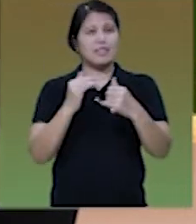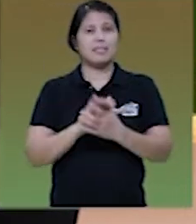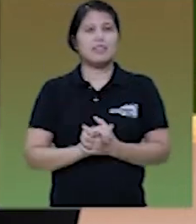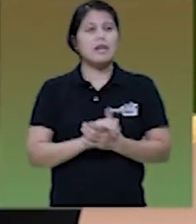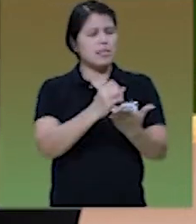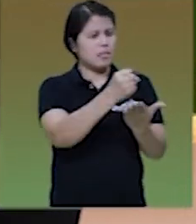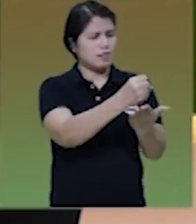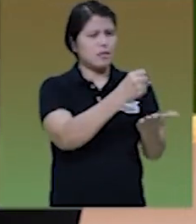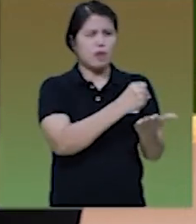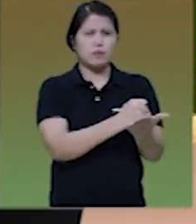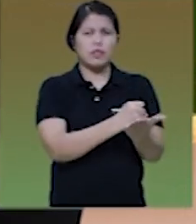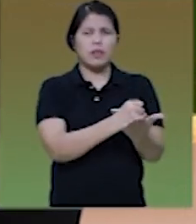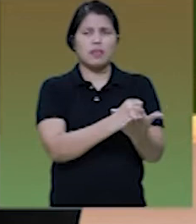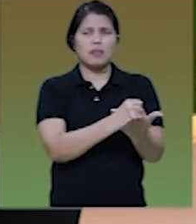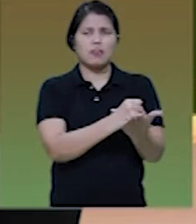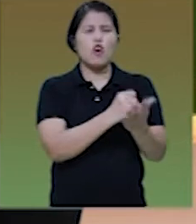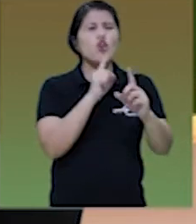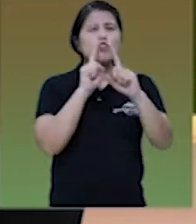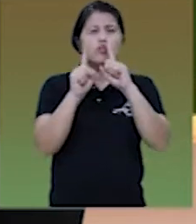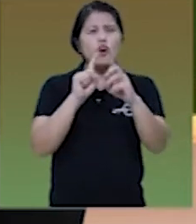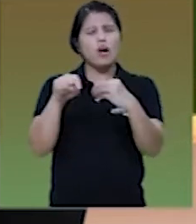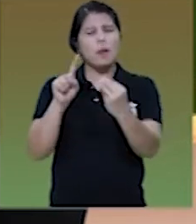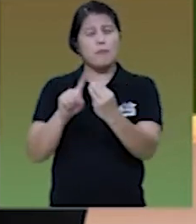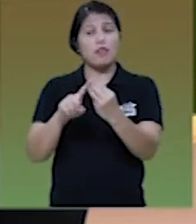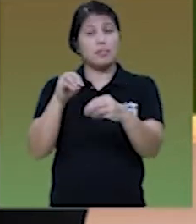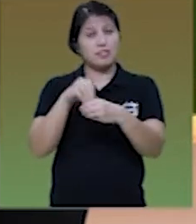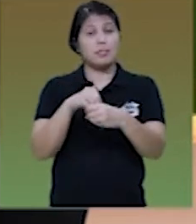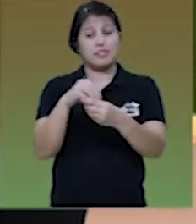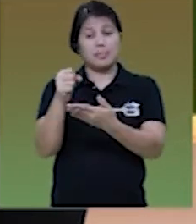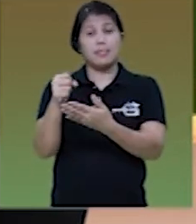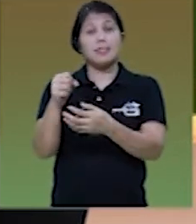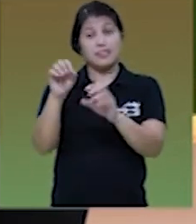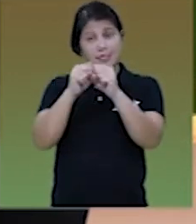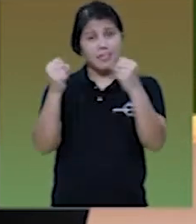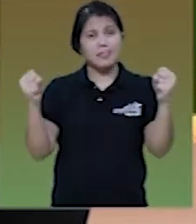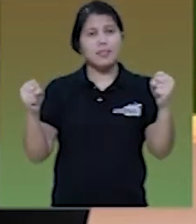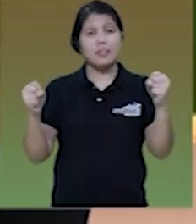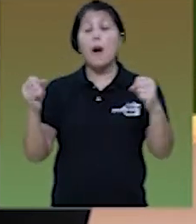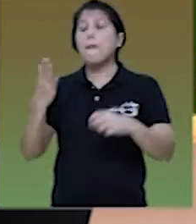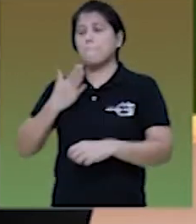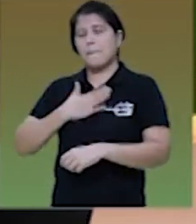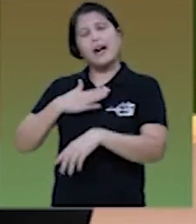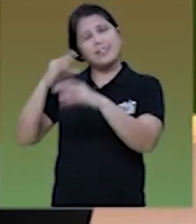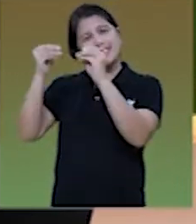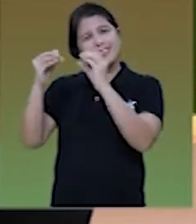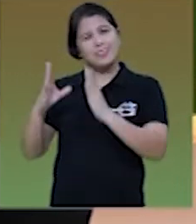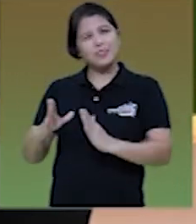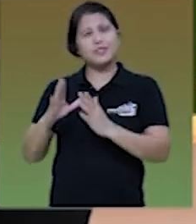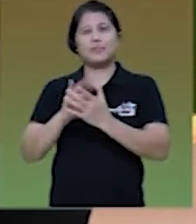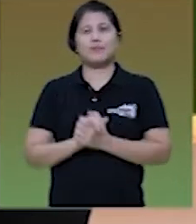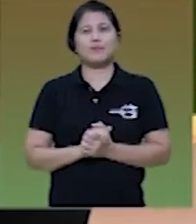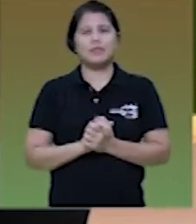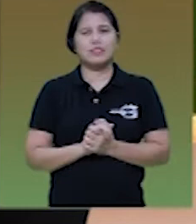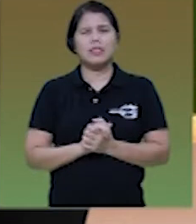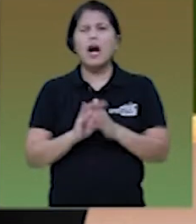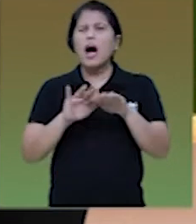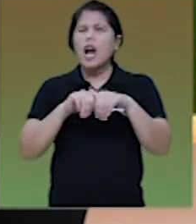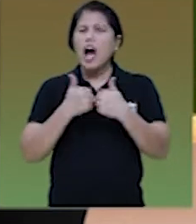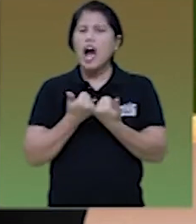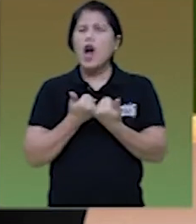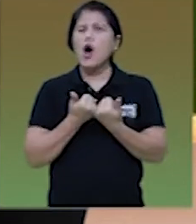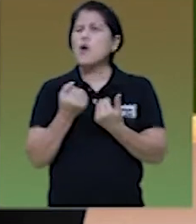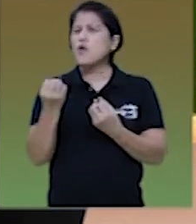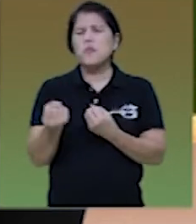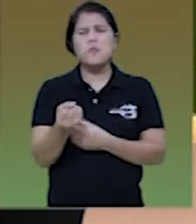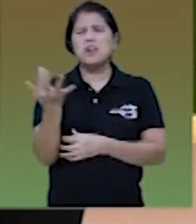The subject or the one being talked about in the sentence is my teacher. How